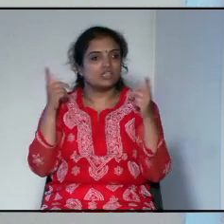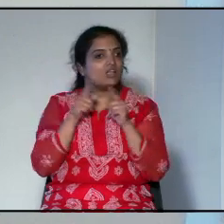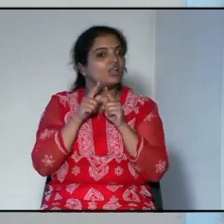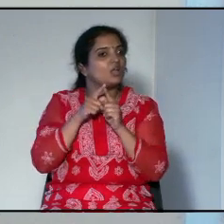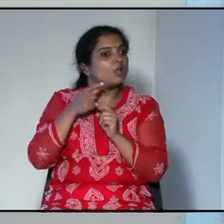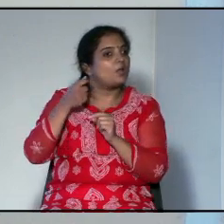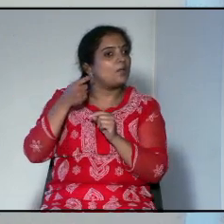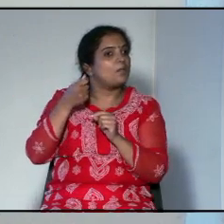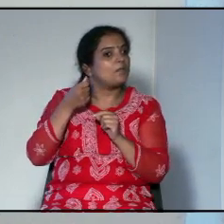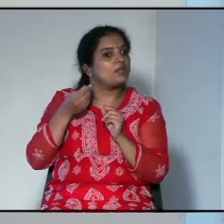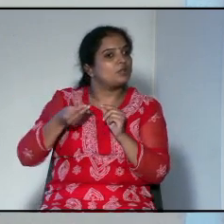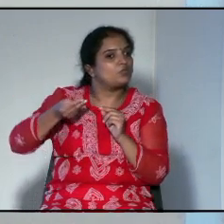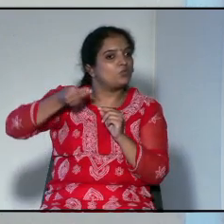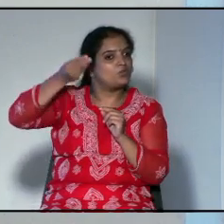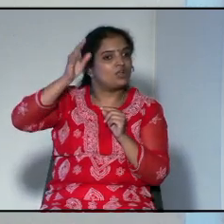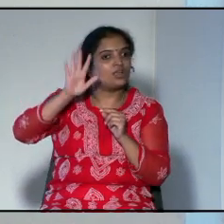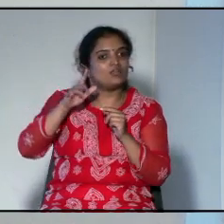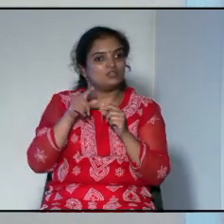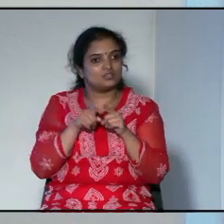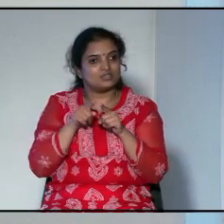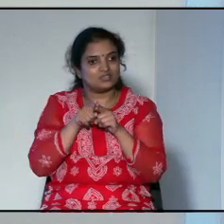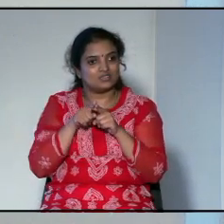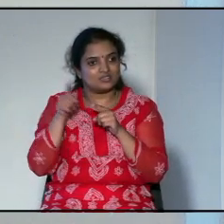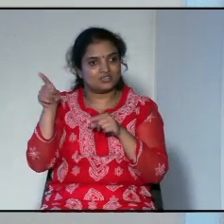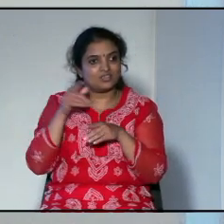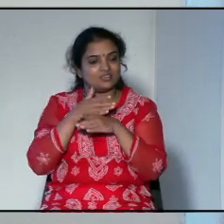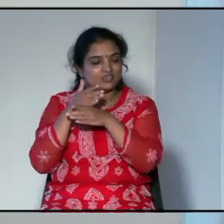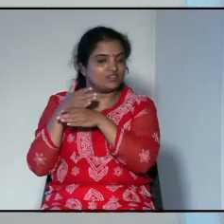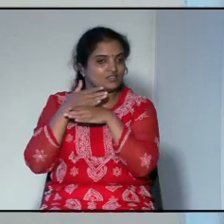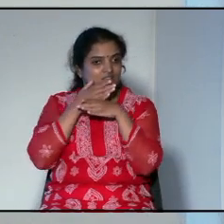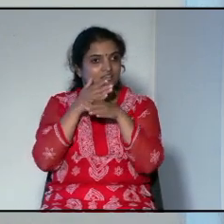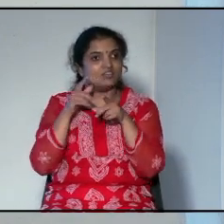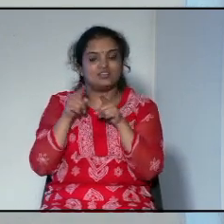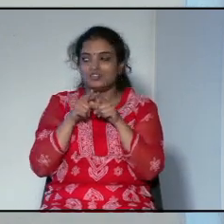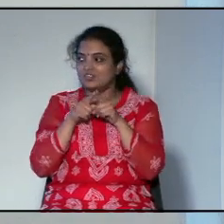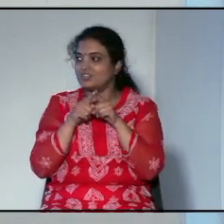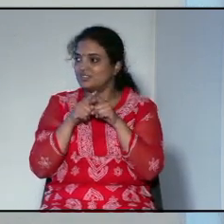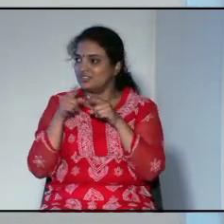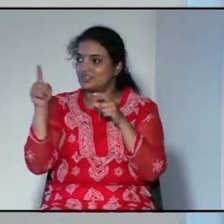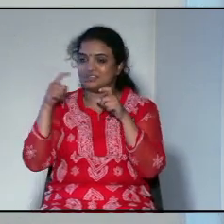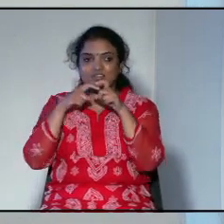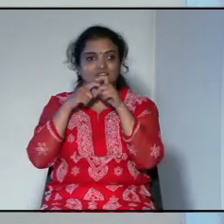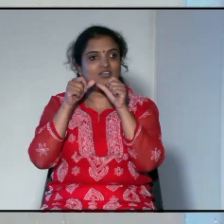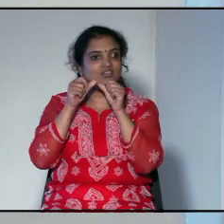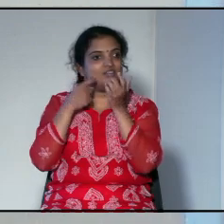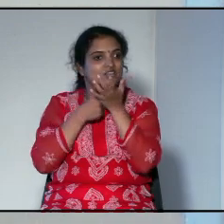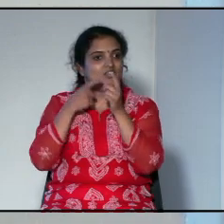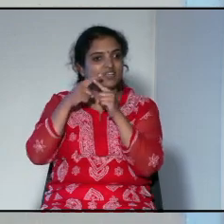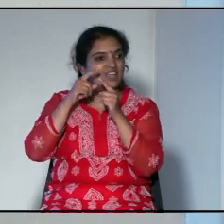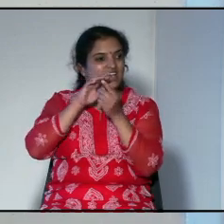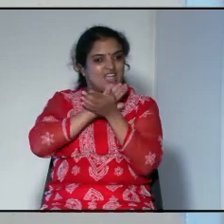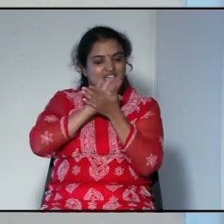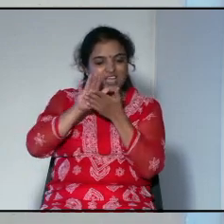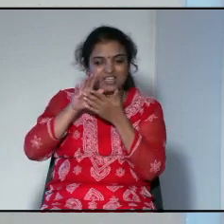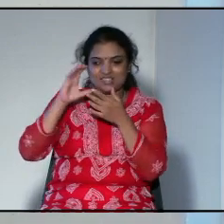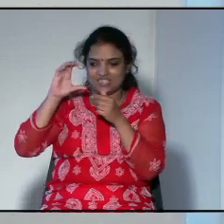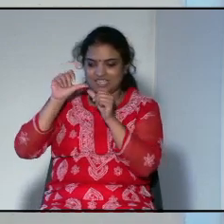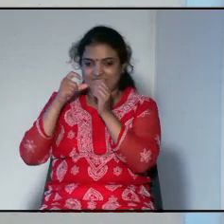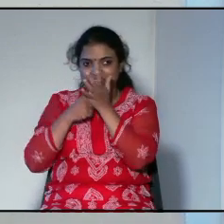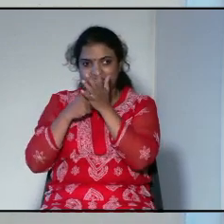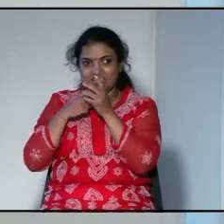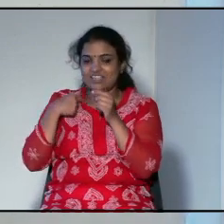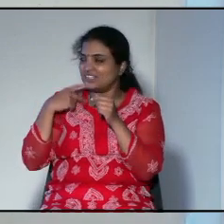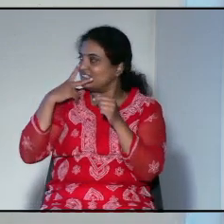keep rising with it. I must share the story of the earth carriers, the ones that you showed. So it was that